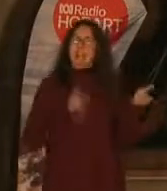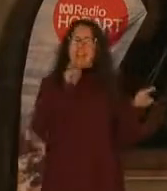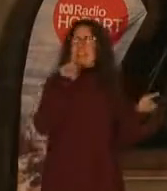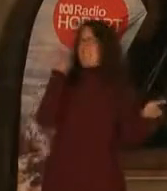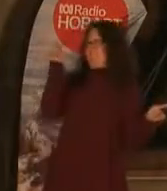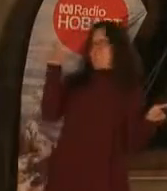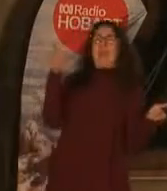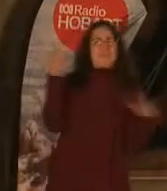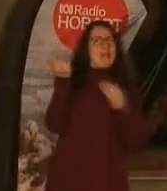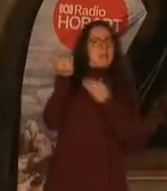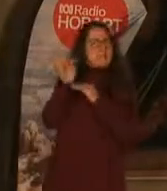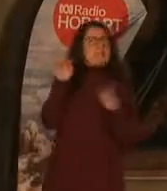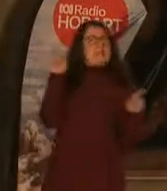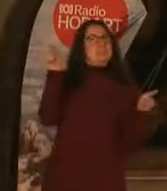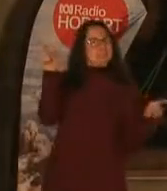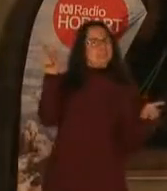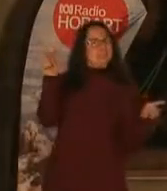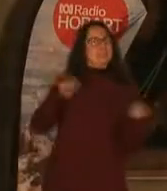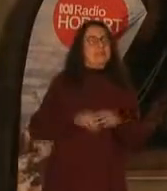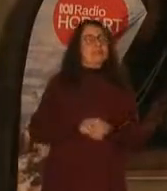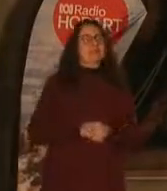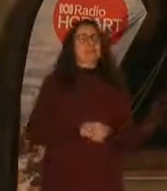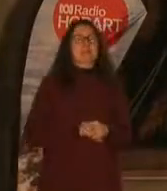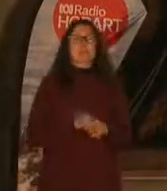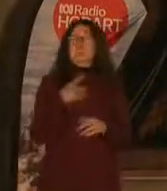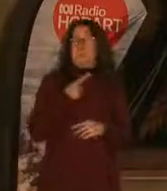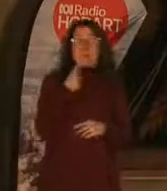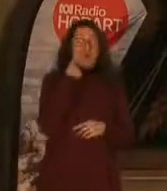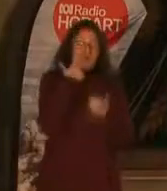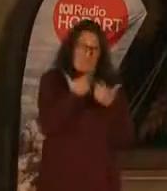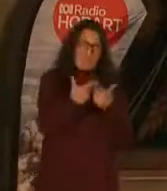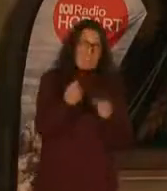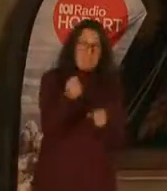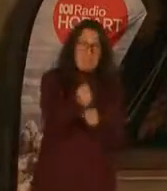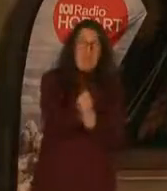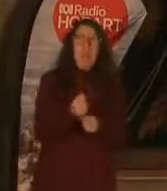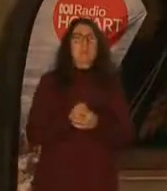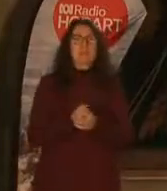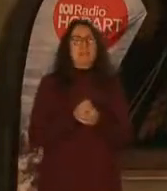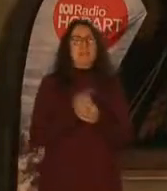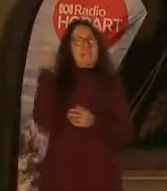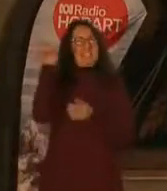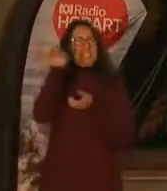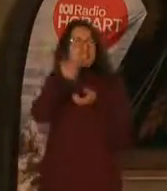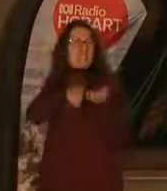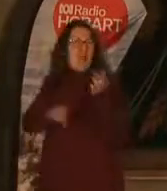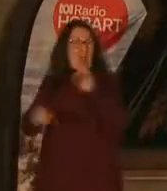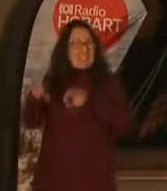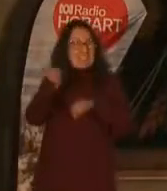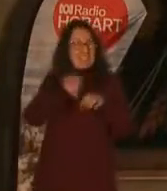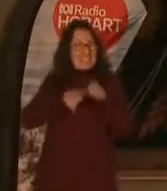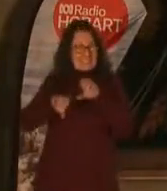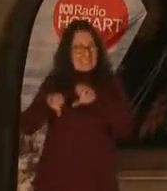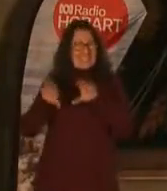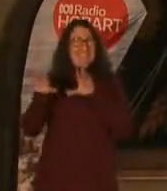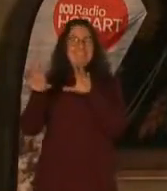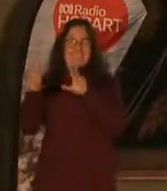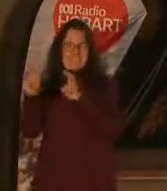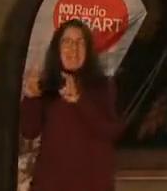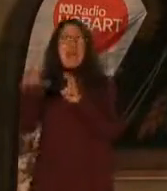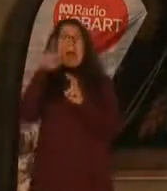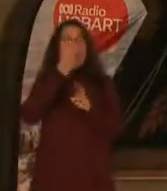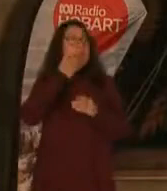because I've noticed that, for example, science can only really take into... It can explain the universe, of course, but it can only take